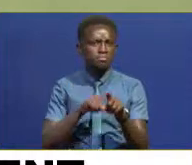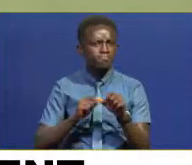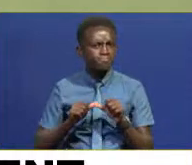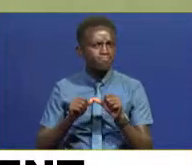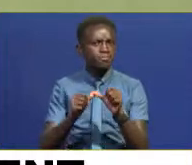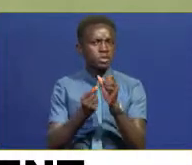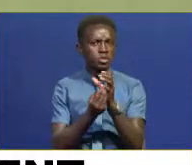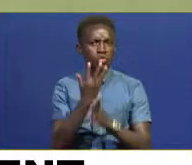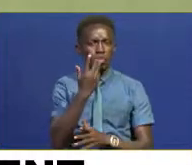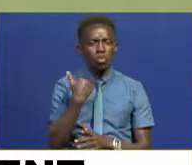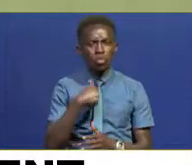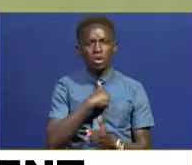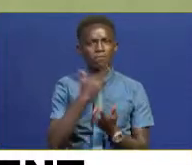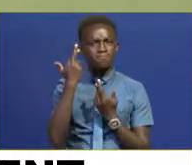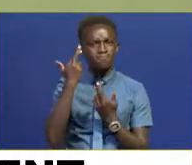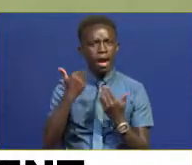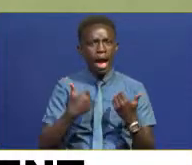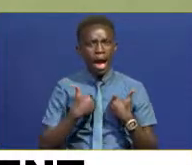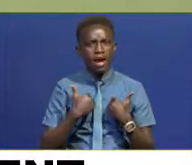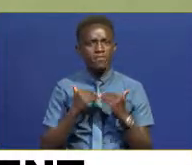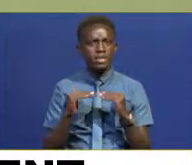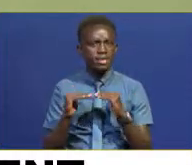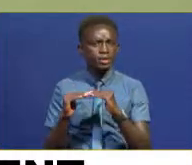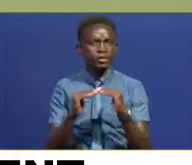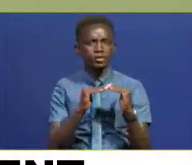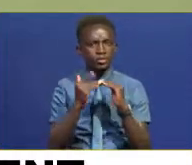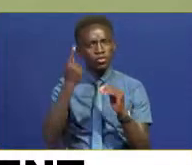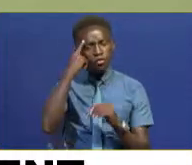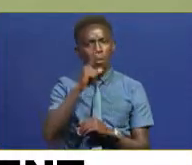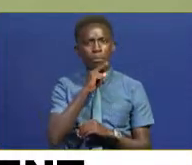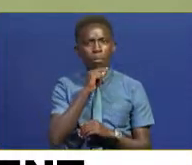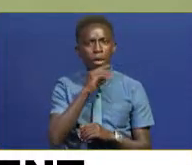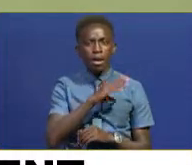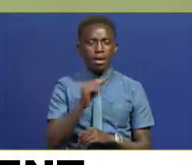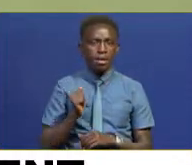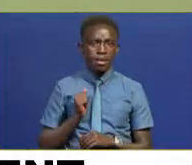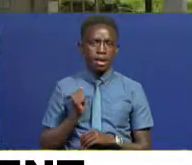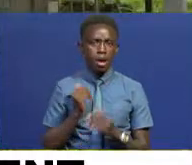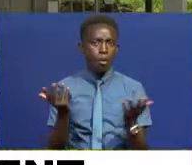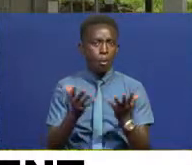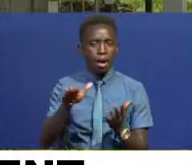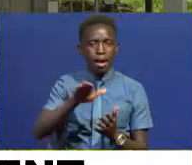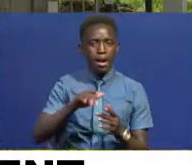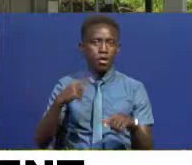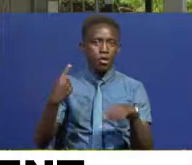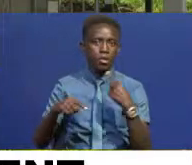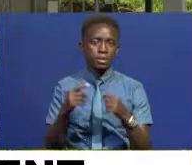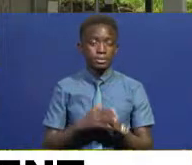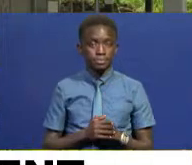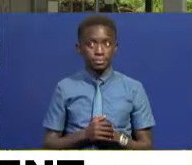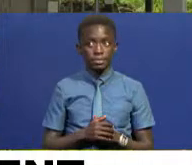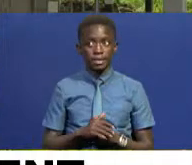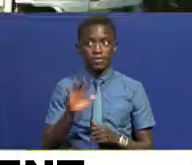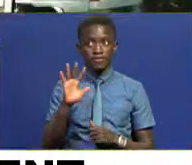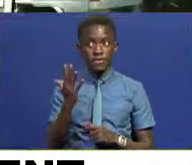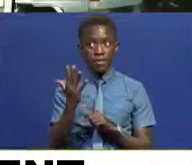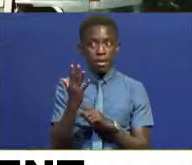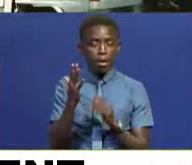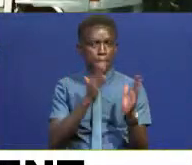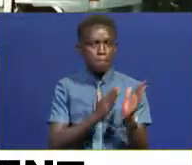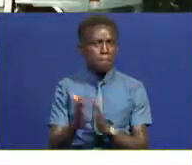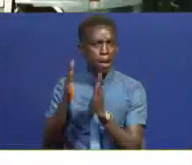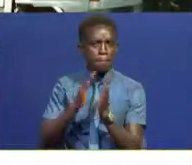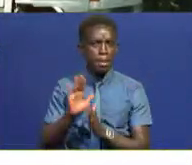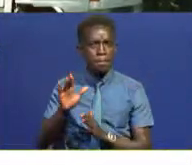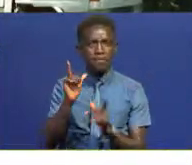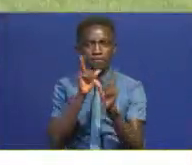have an equality of the boys and the girls in terms of competition. The fifth edition, whose preparations were completed